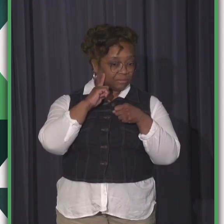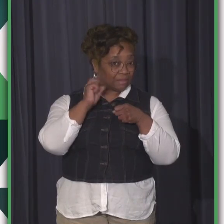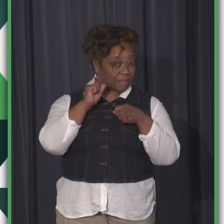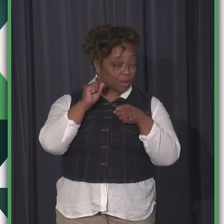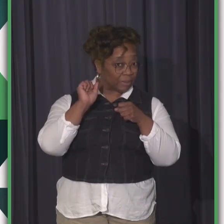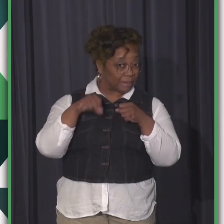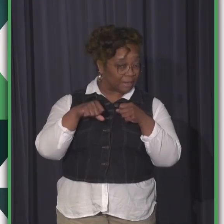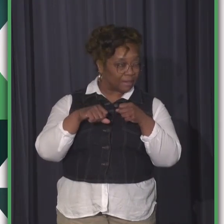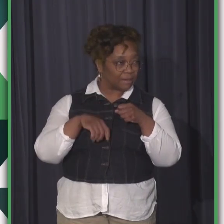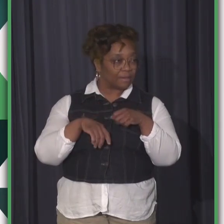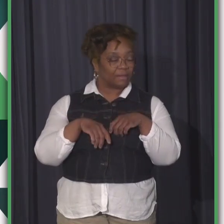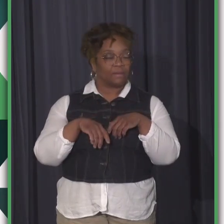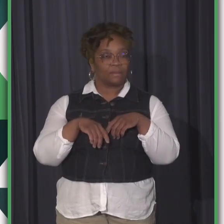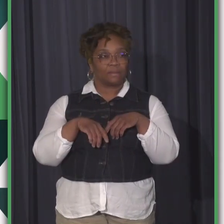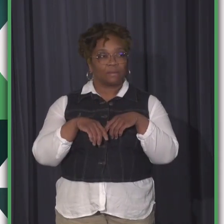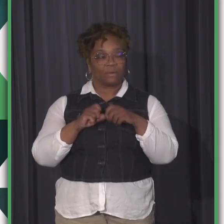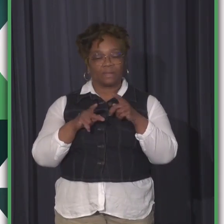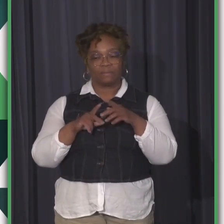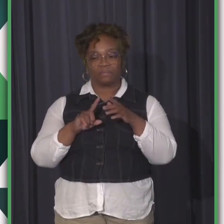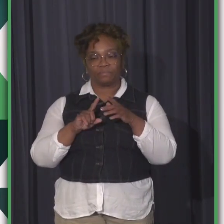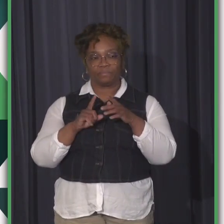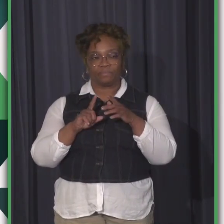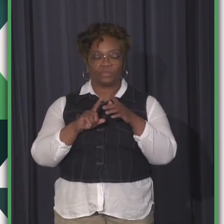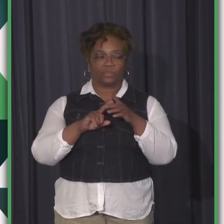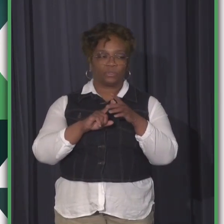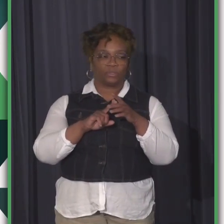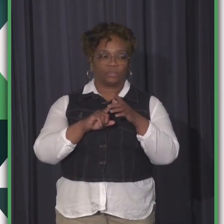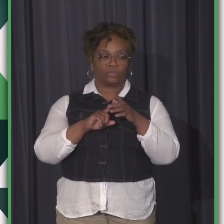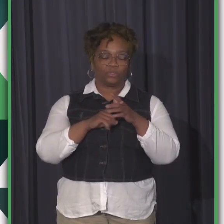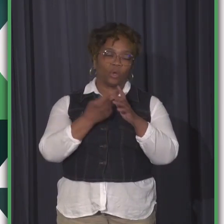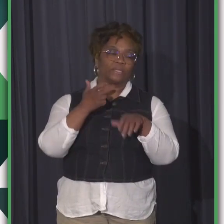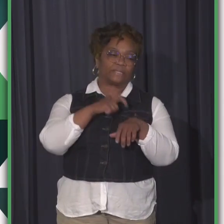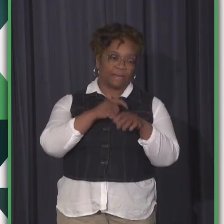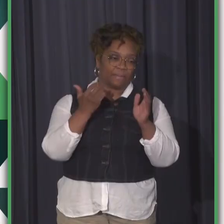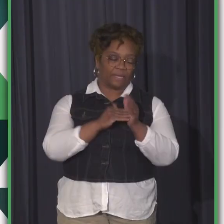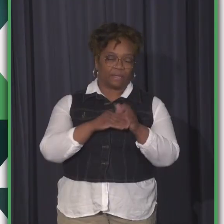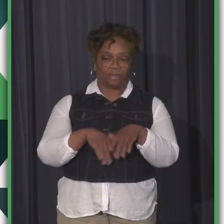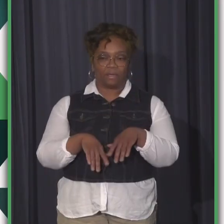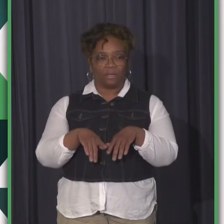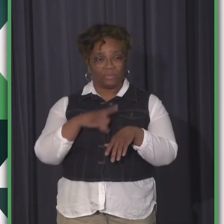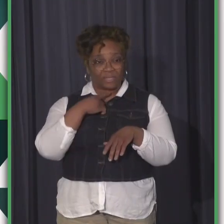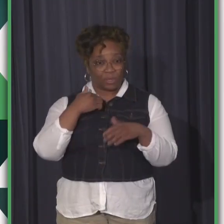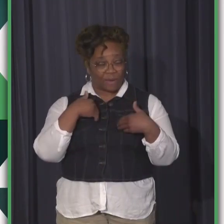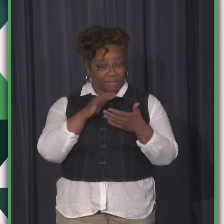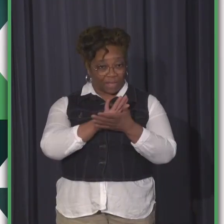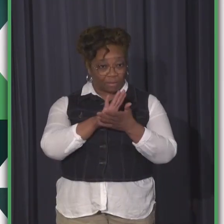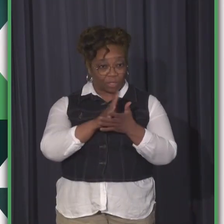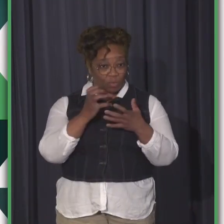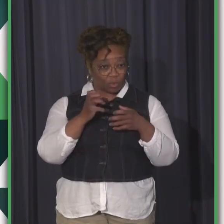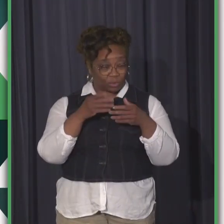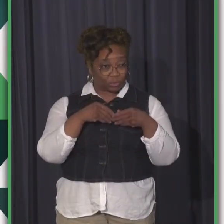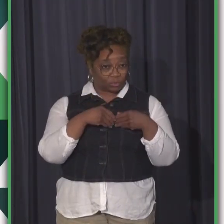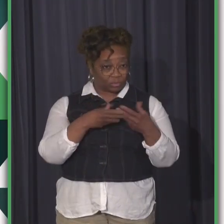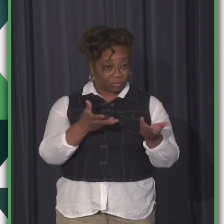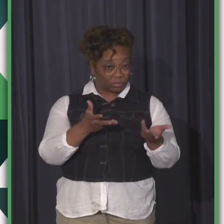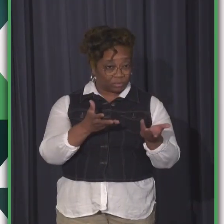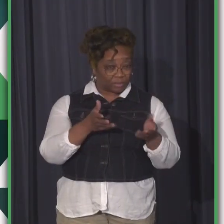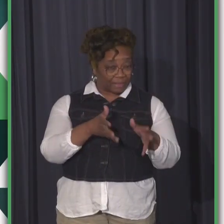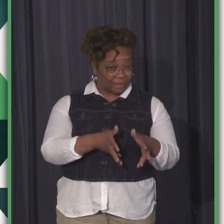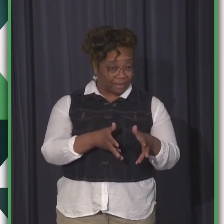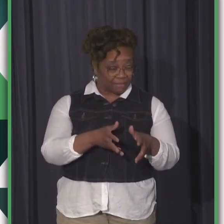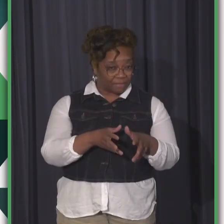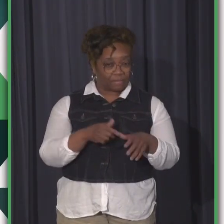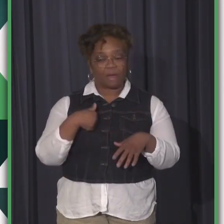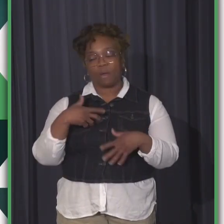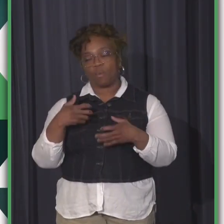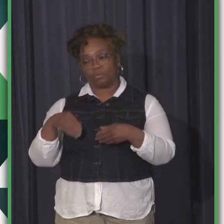I'm sorry. Yeah, and restart at time for, you said you have some documents that you want to leave. Yeah, I know. I wanted to pass it out for the